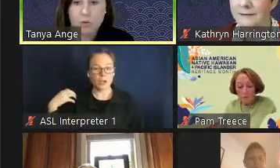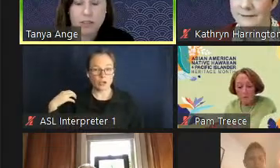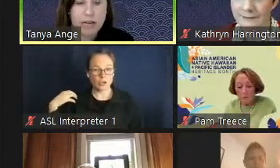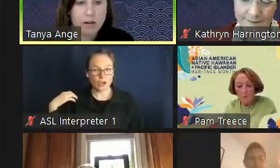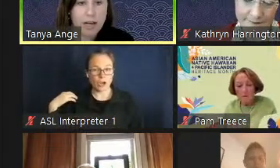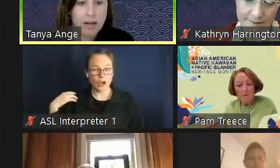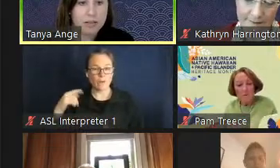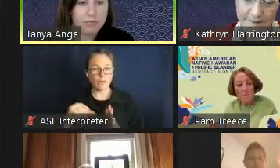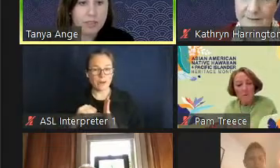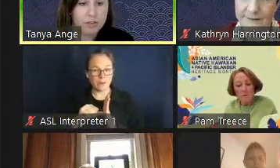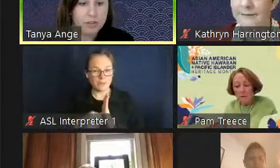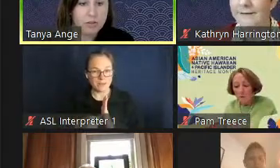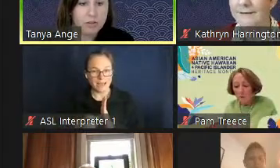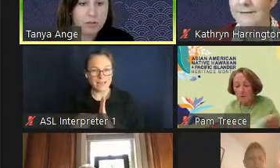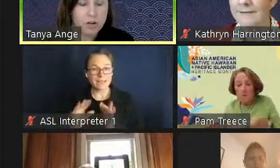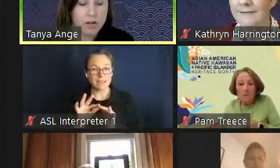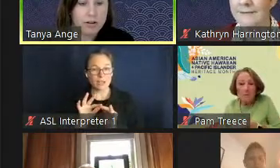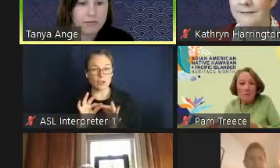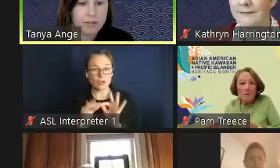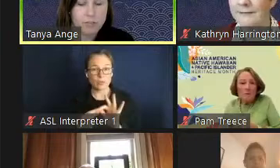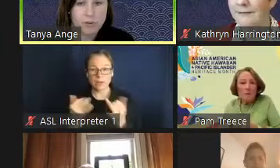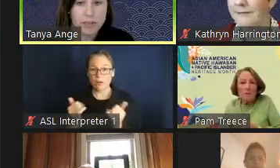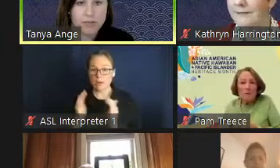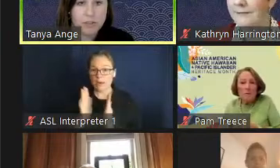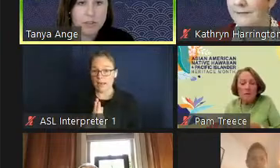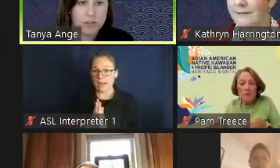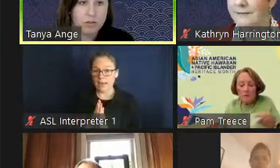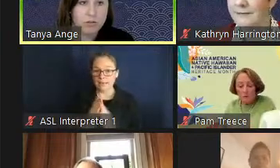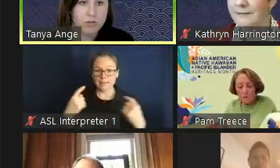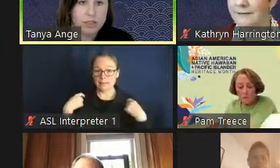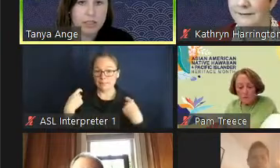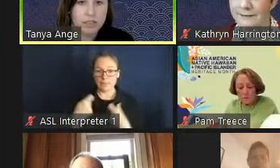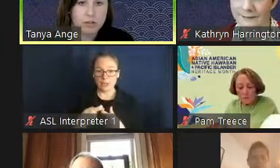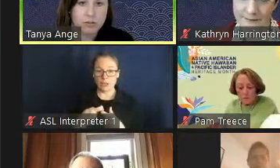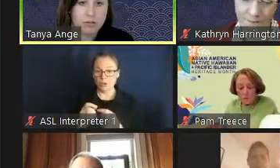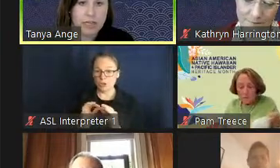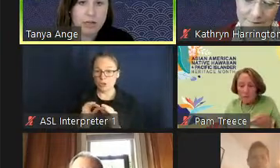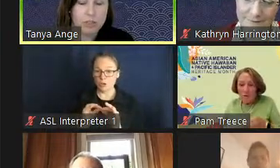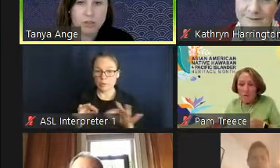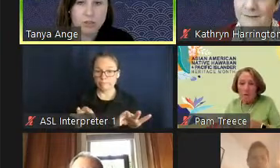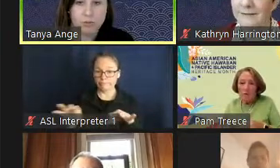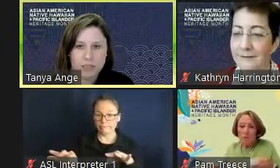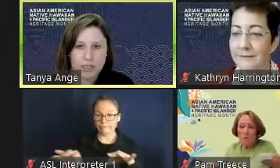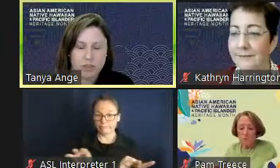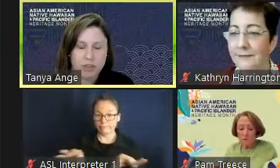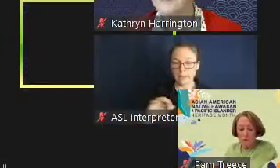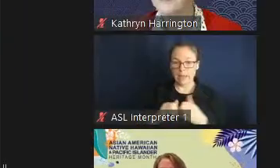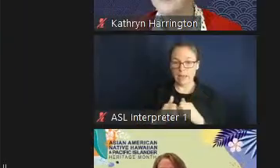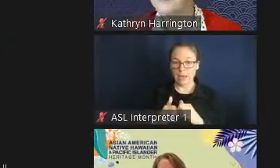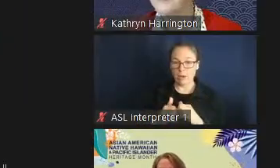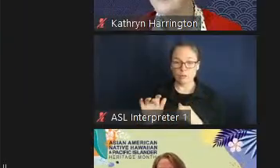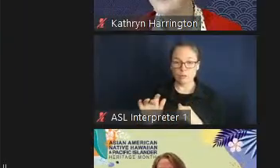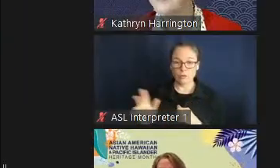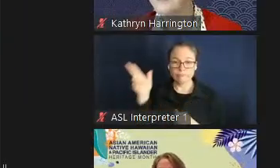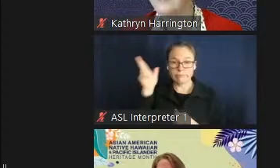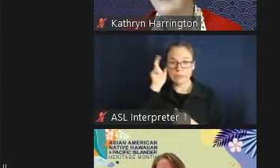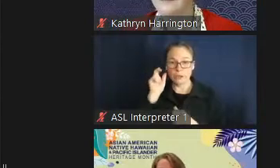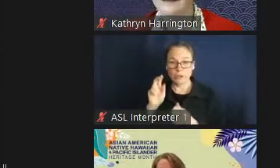And I would now ask Victor or Philip Bransford to lead us through language interpretation